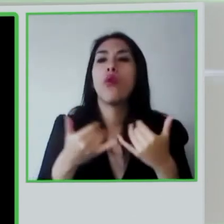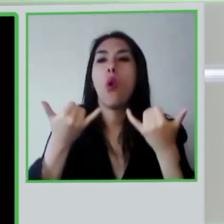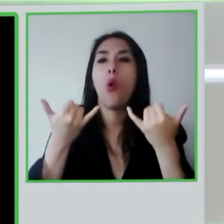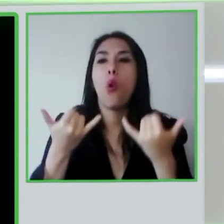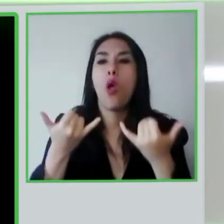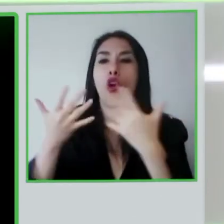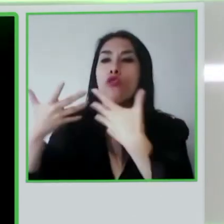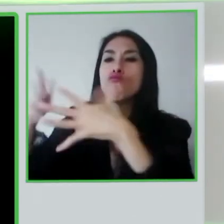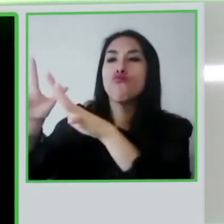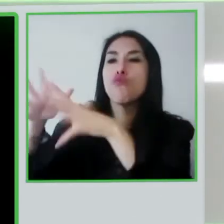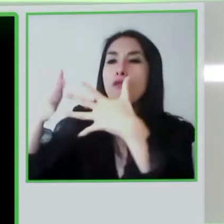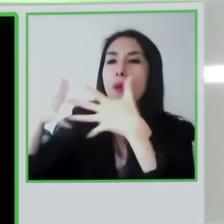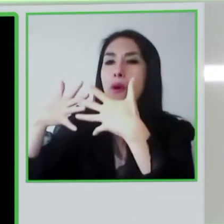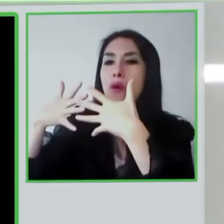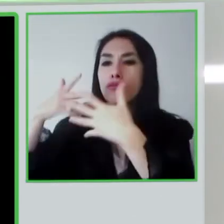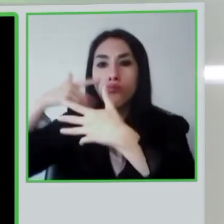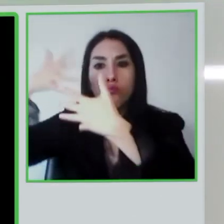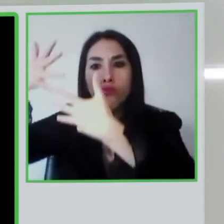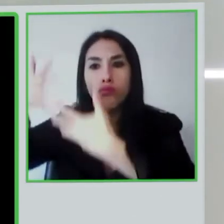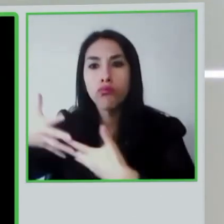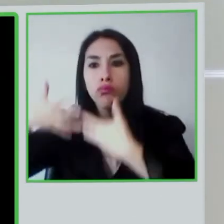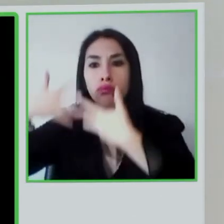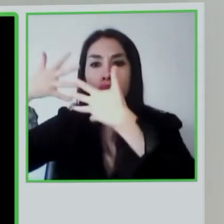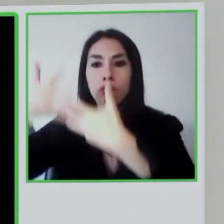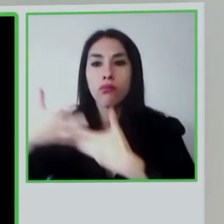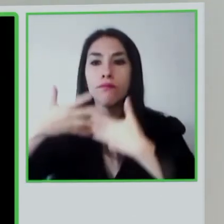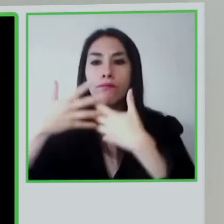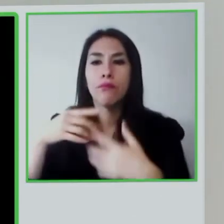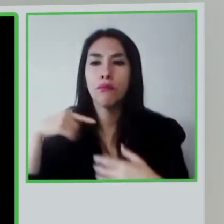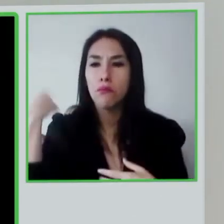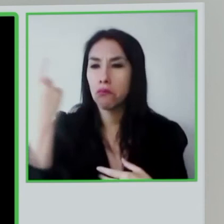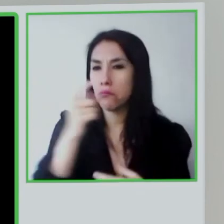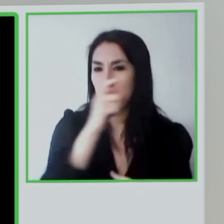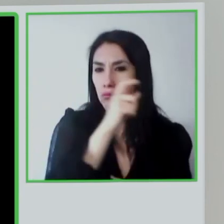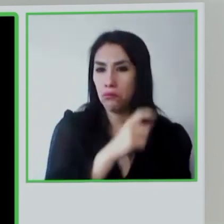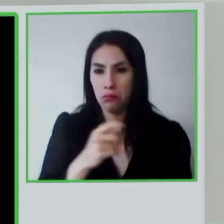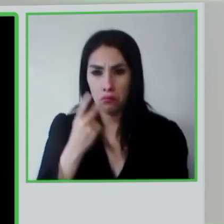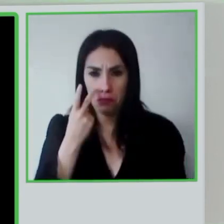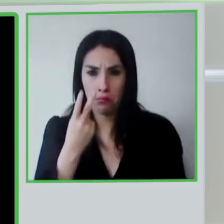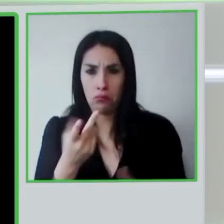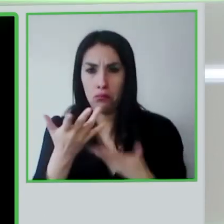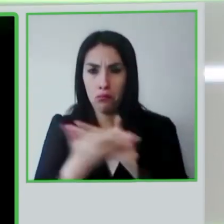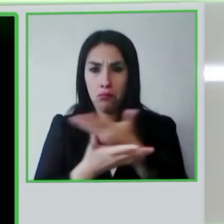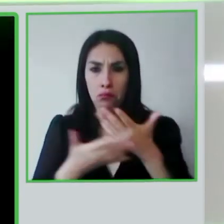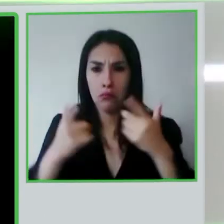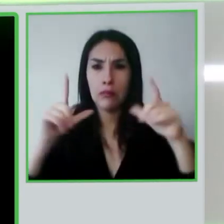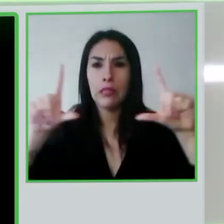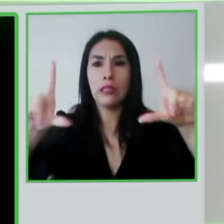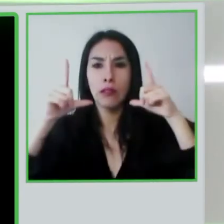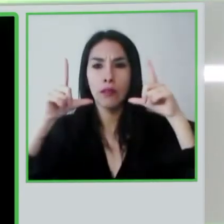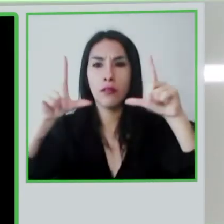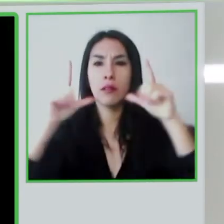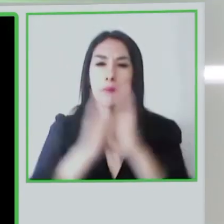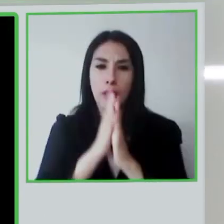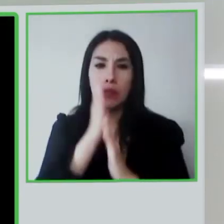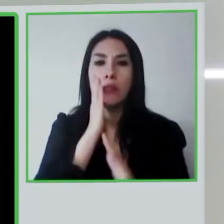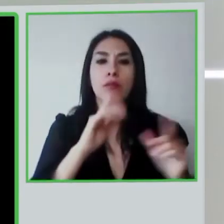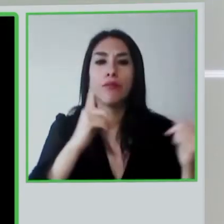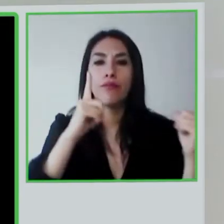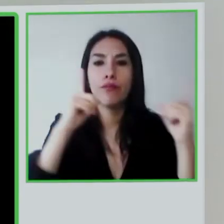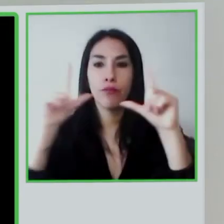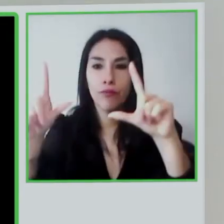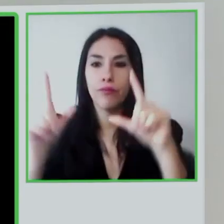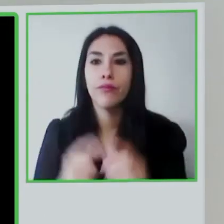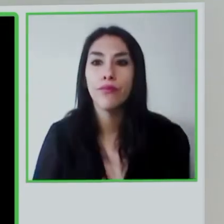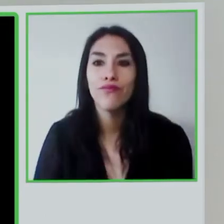business, so they can get easy to the colleagues. So please, if we can move to the next slide.